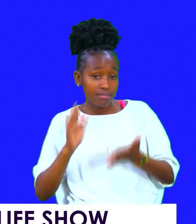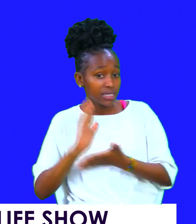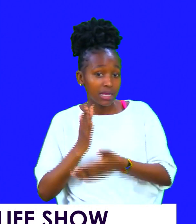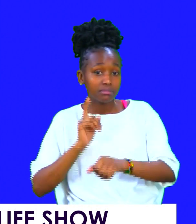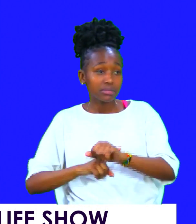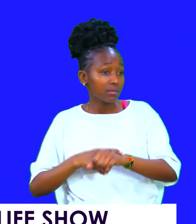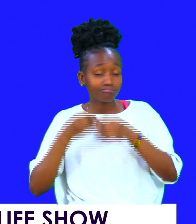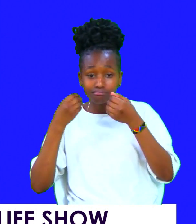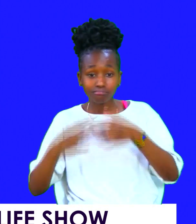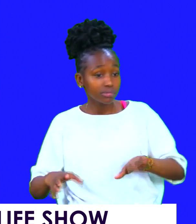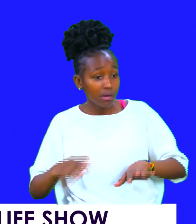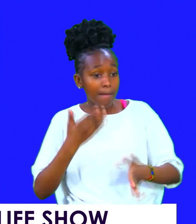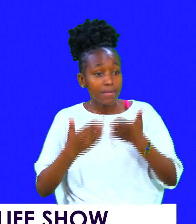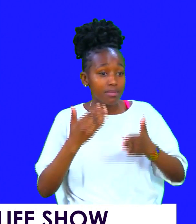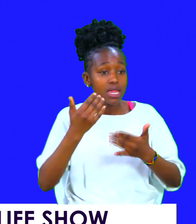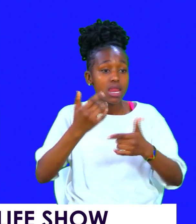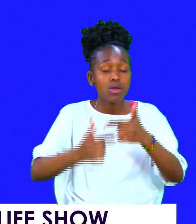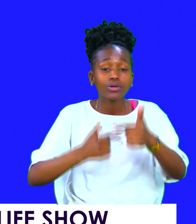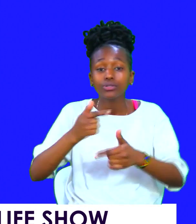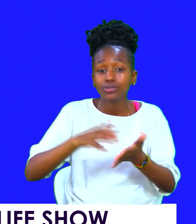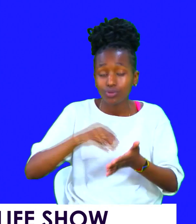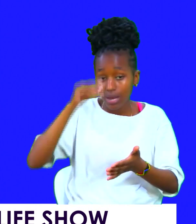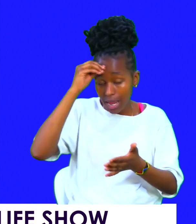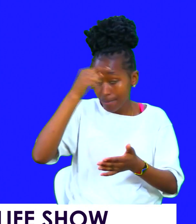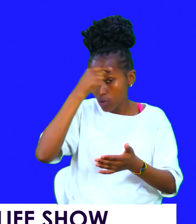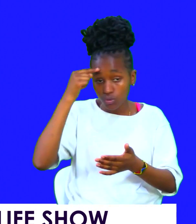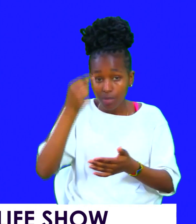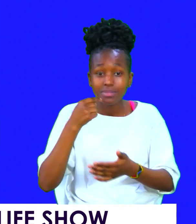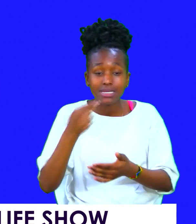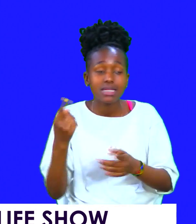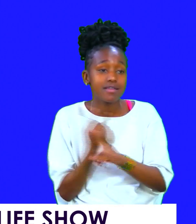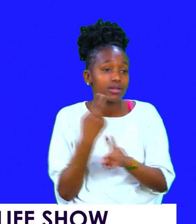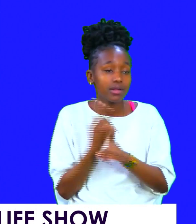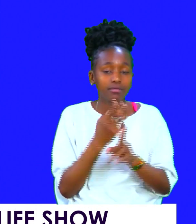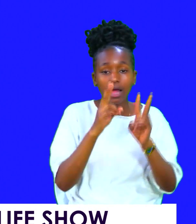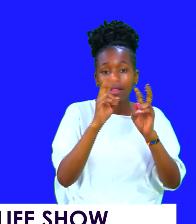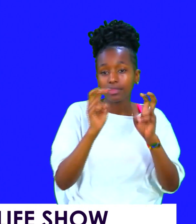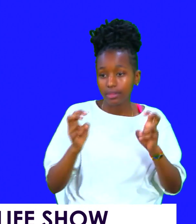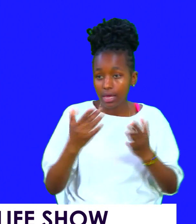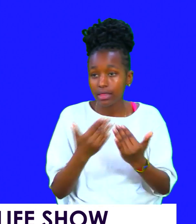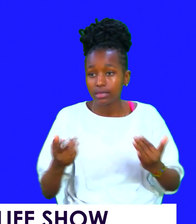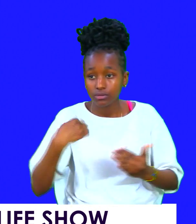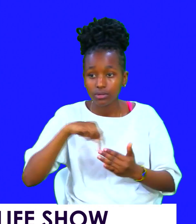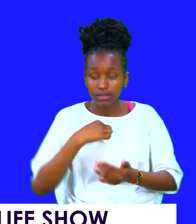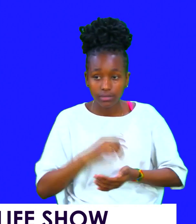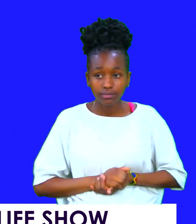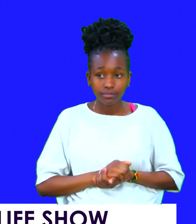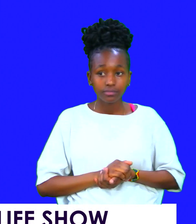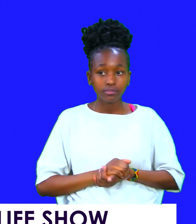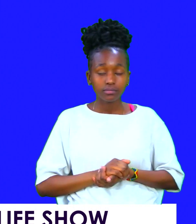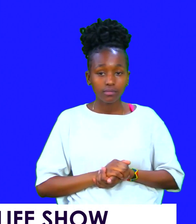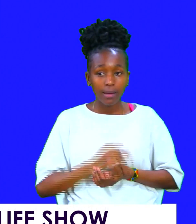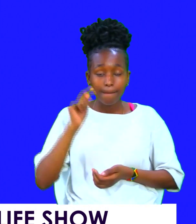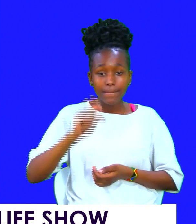learn from it, especially the things that they said to us. You need to remember it. How many times do you go to